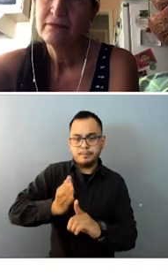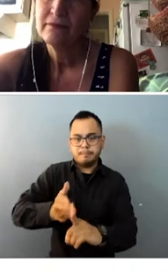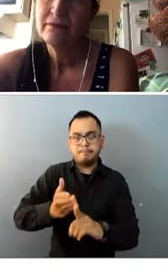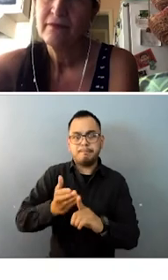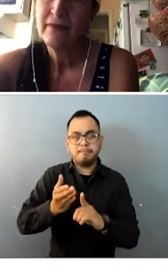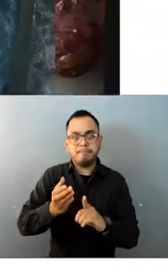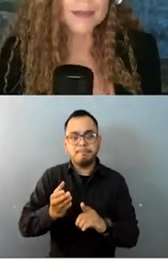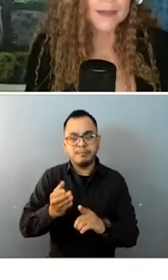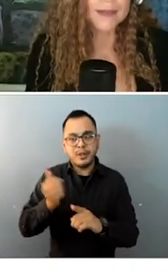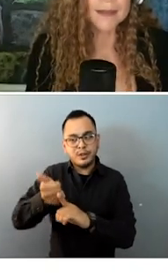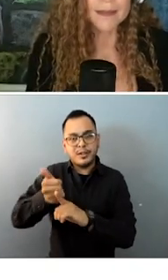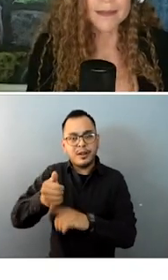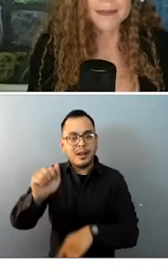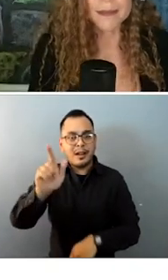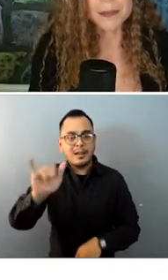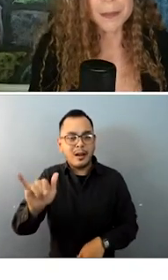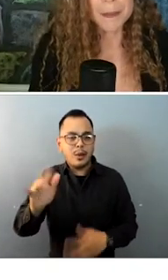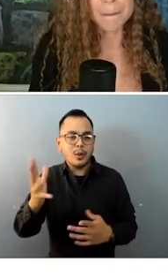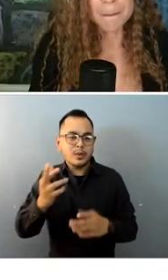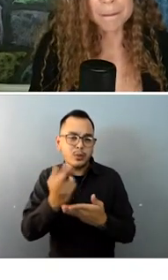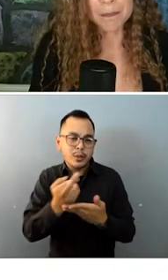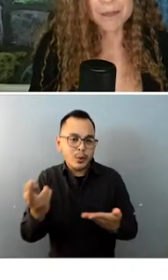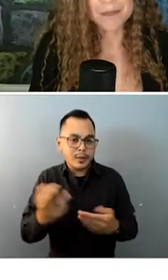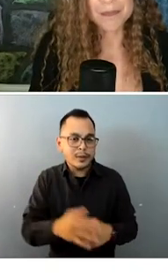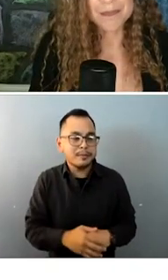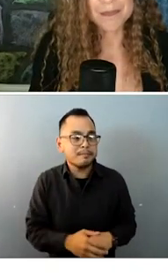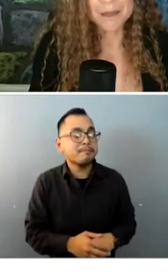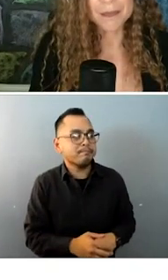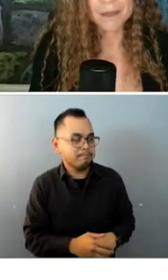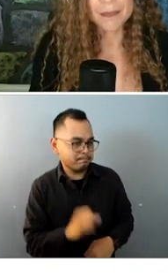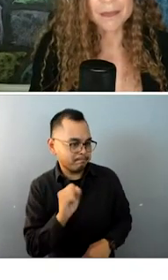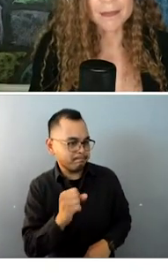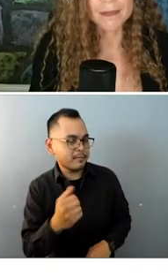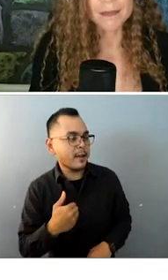ally? You know what? There is.